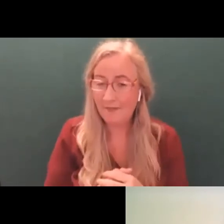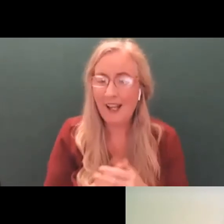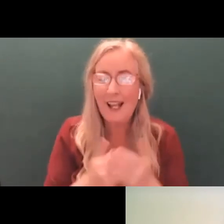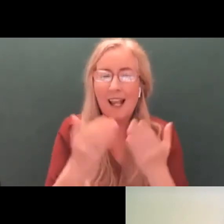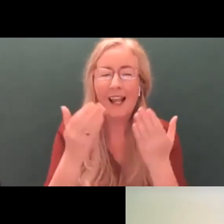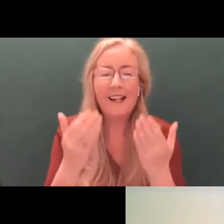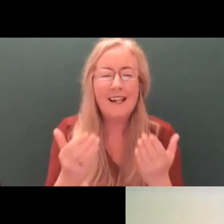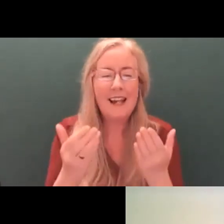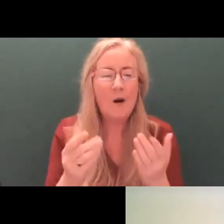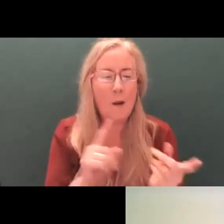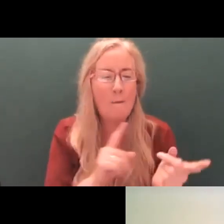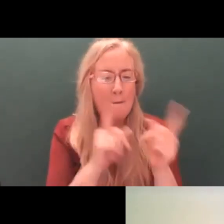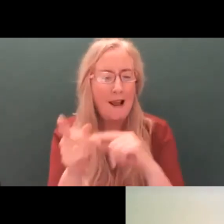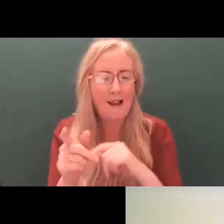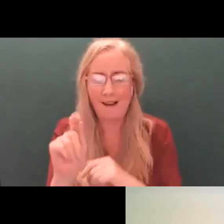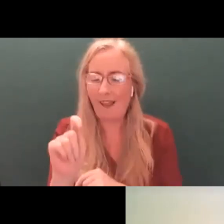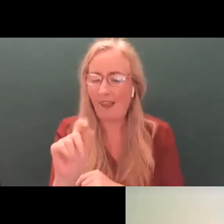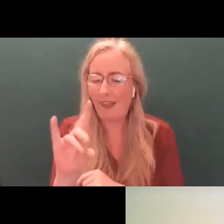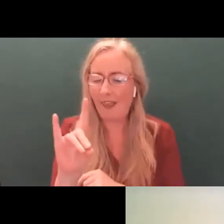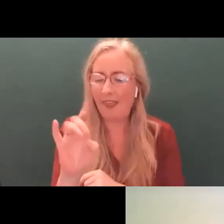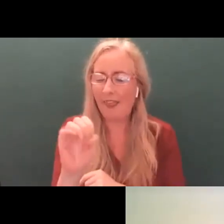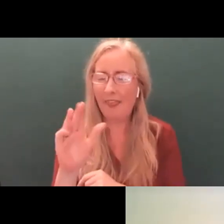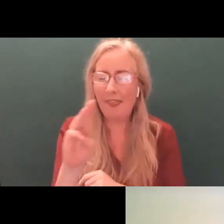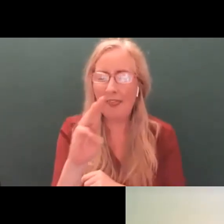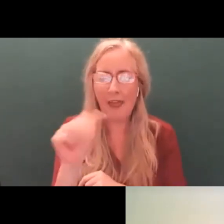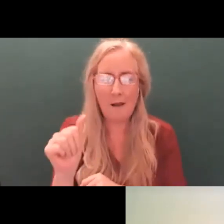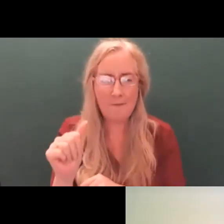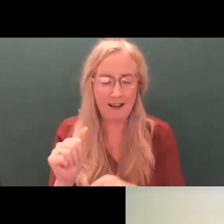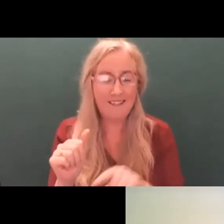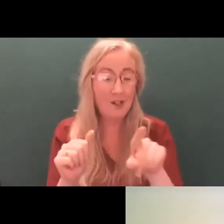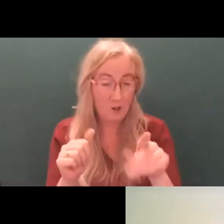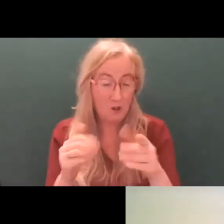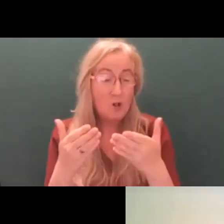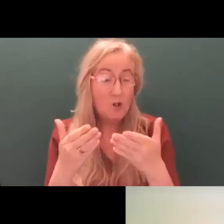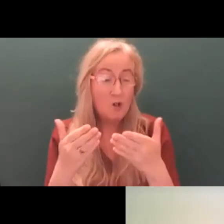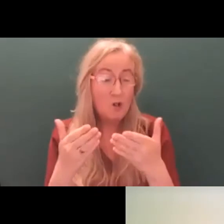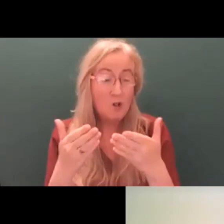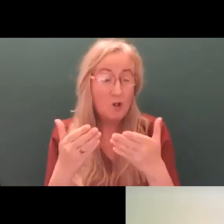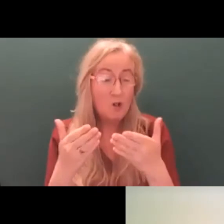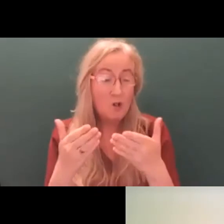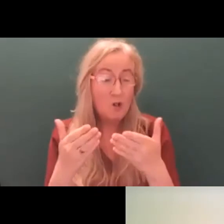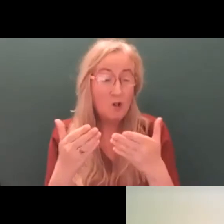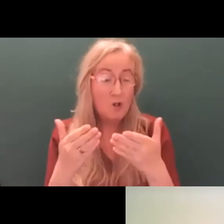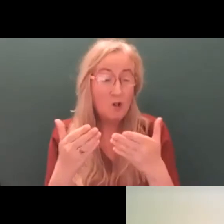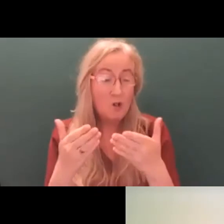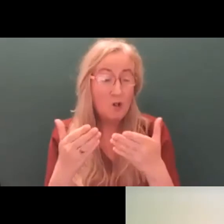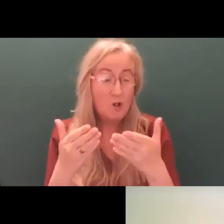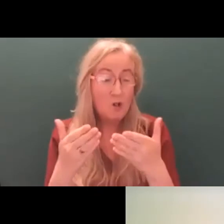and ask Thelma, when you said, Thelma, and to be fair, you emphasized it a number